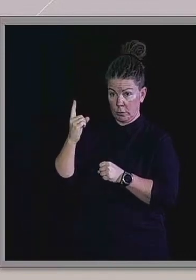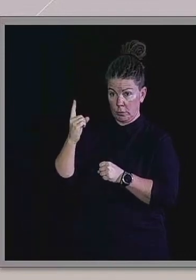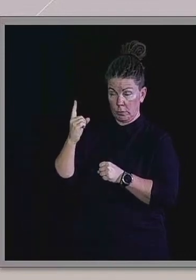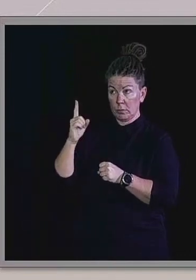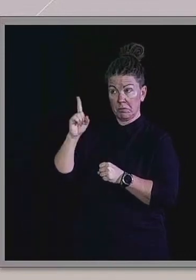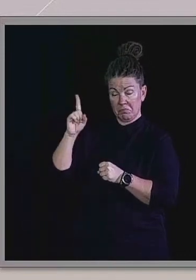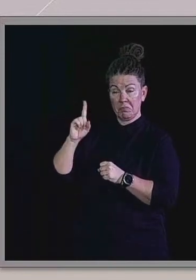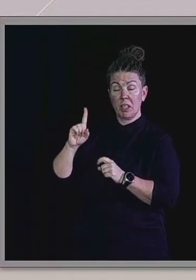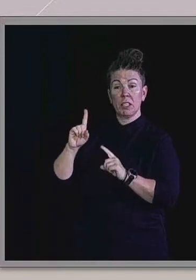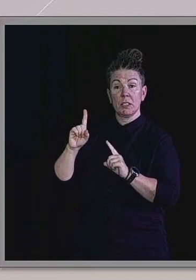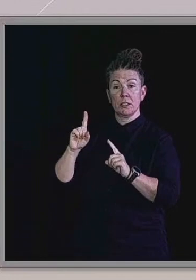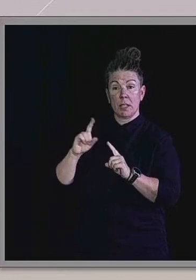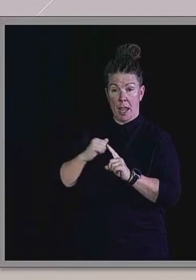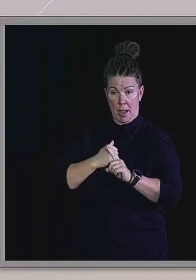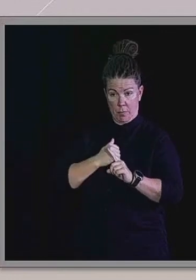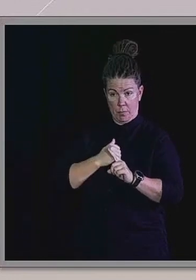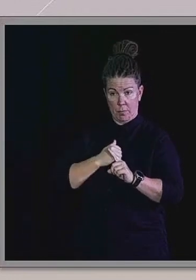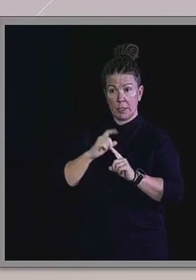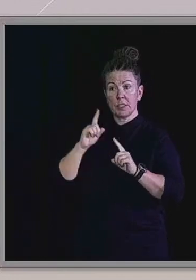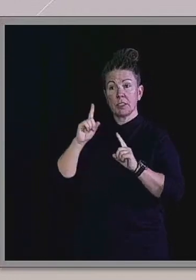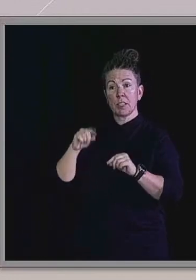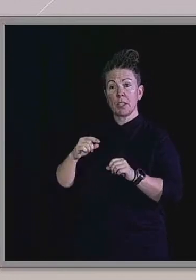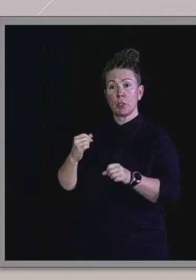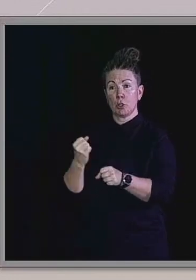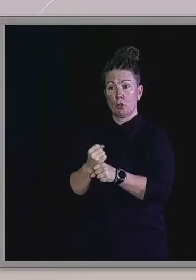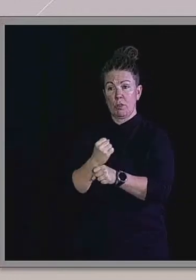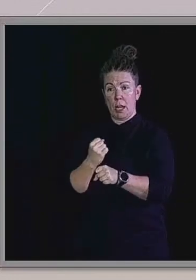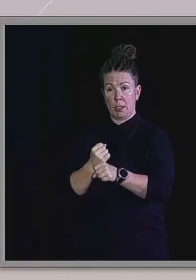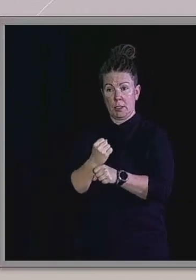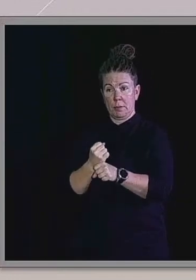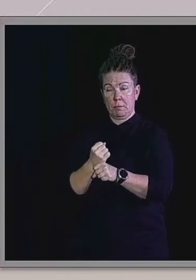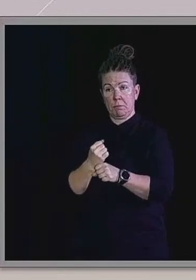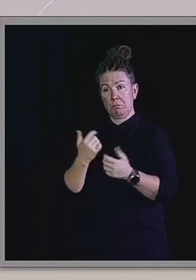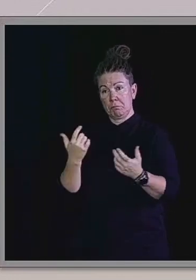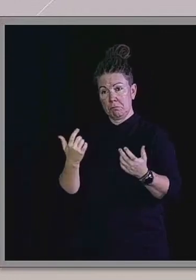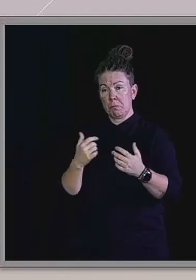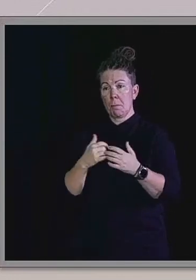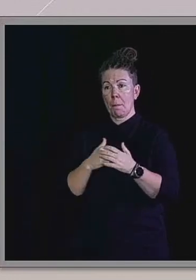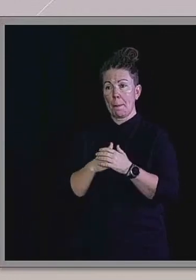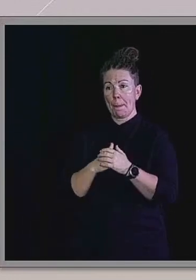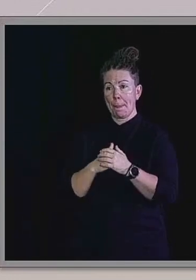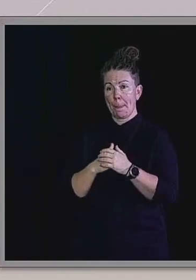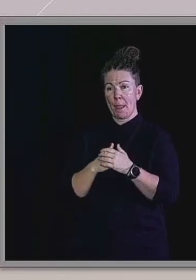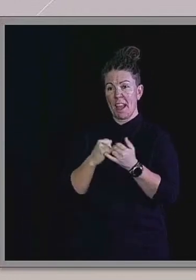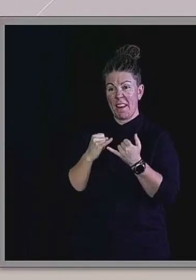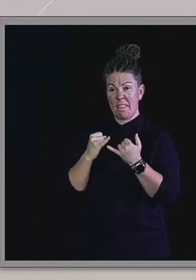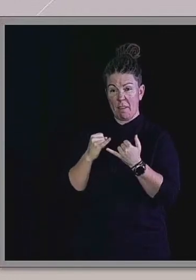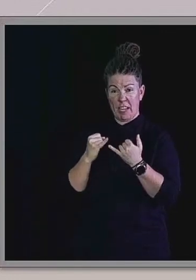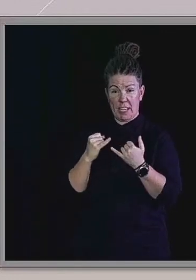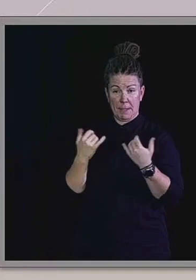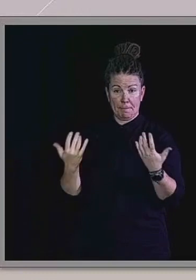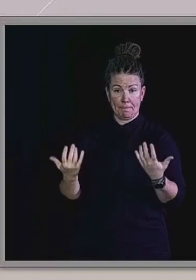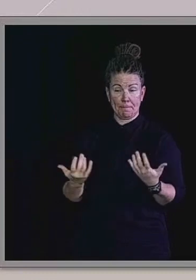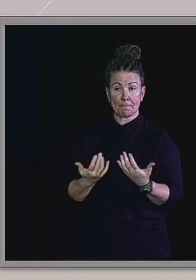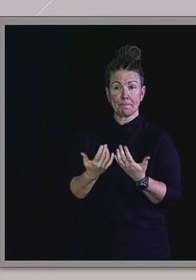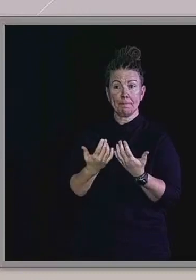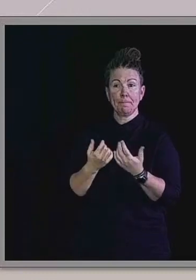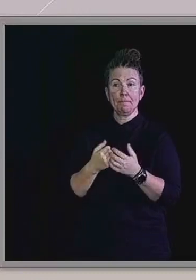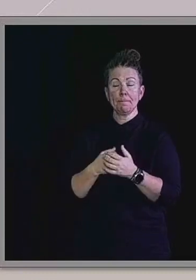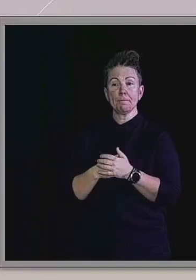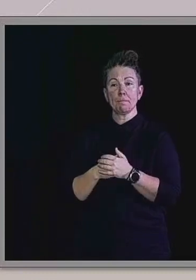started to form the ngora, it then had a very challenging